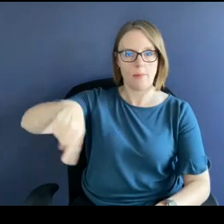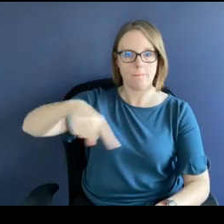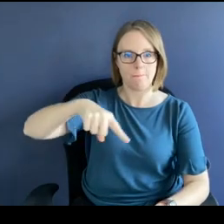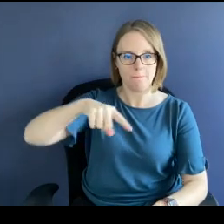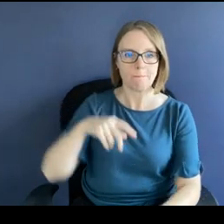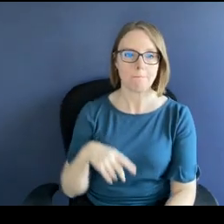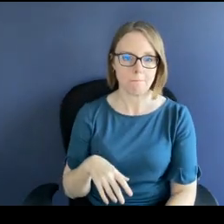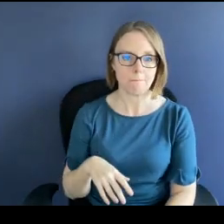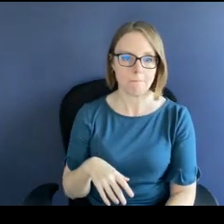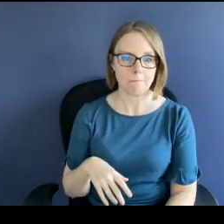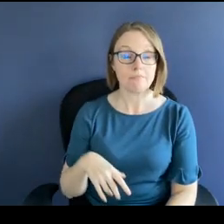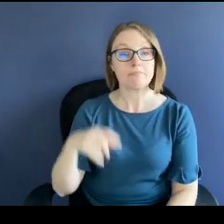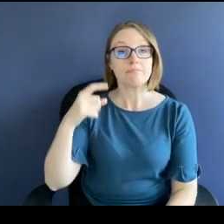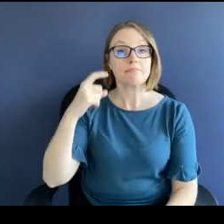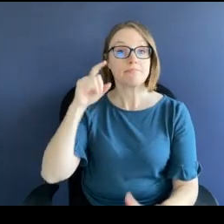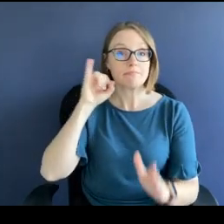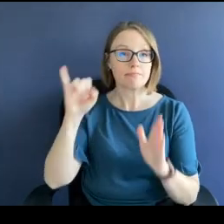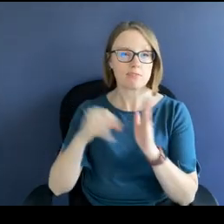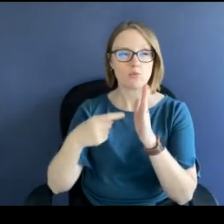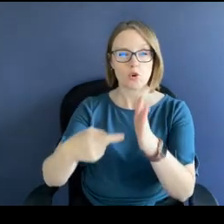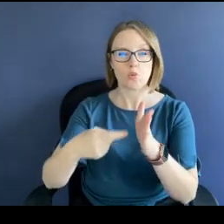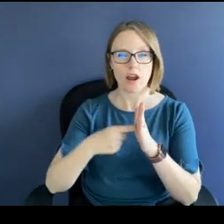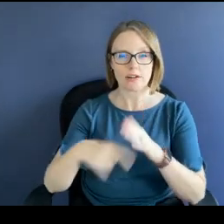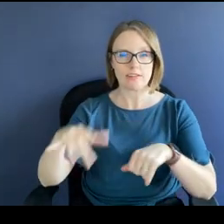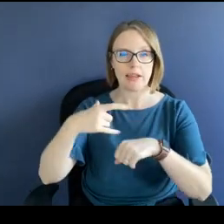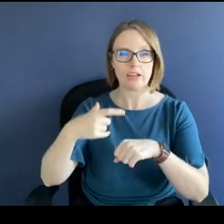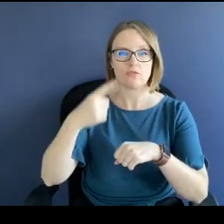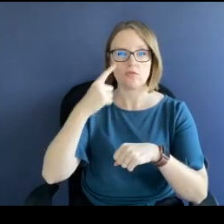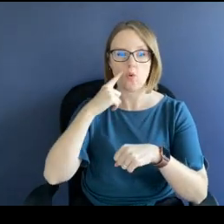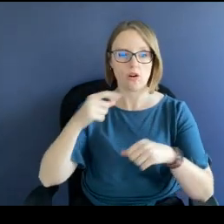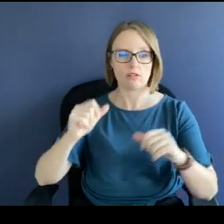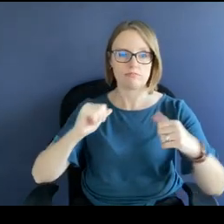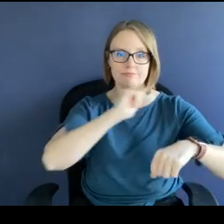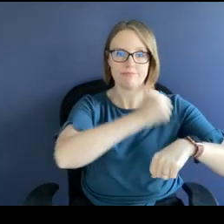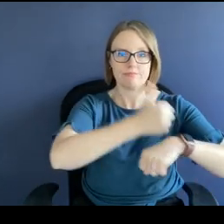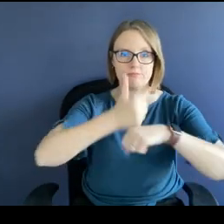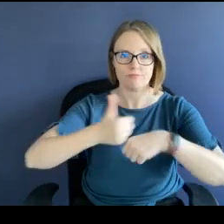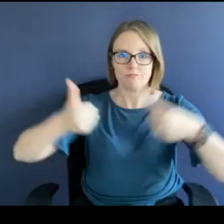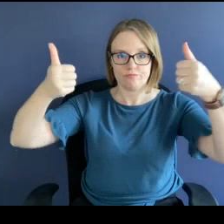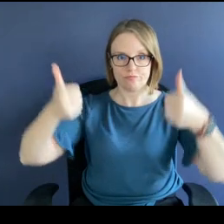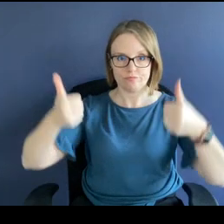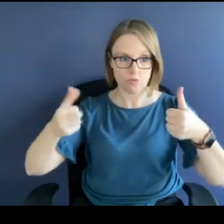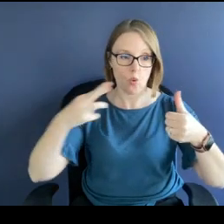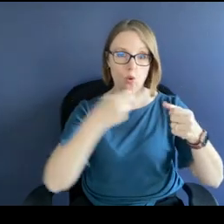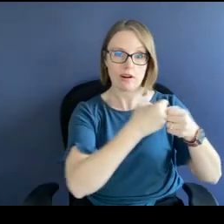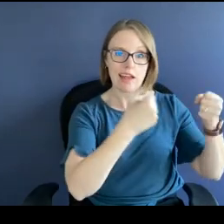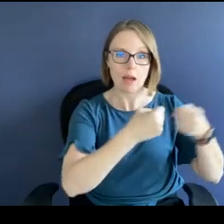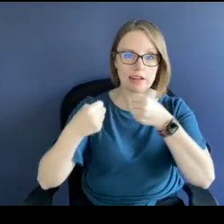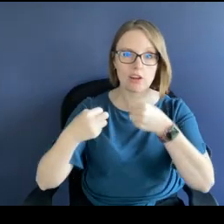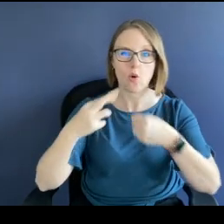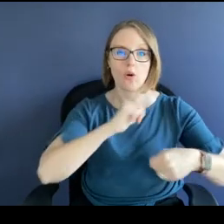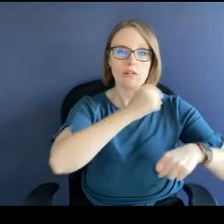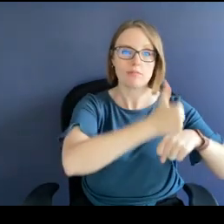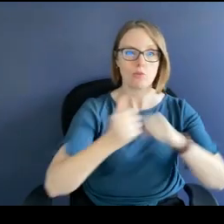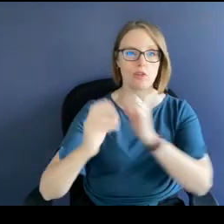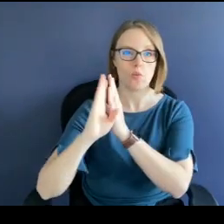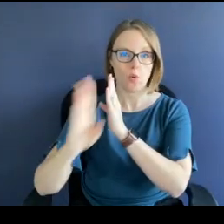identify the required clearance between opposing appliances, cabinets, and walls in usable